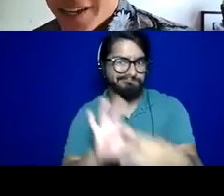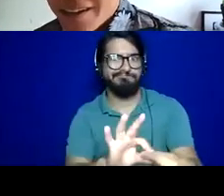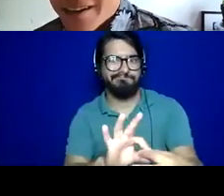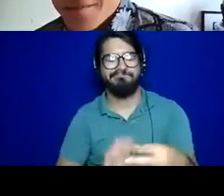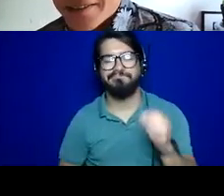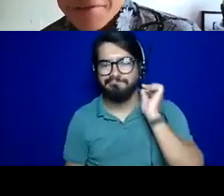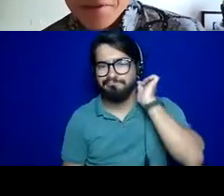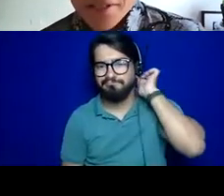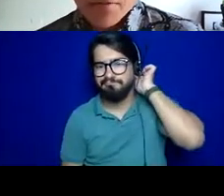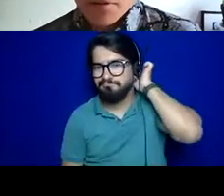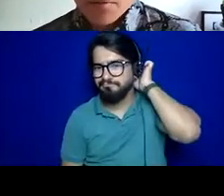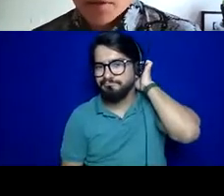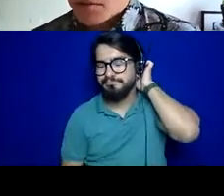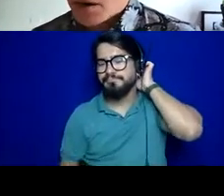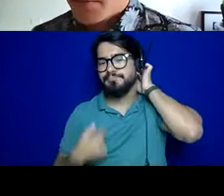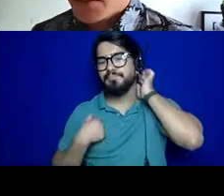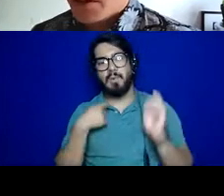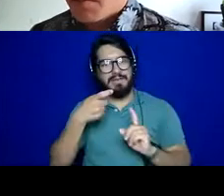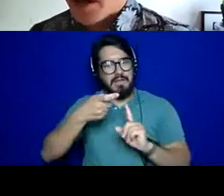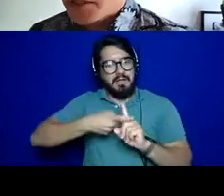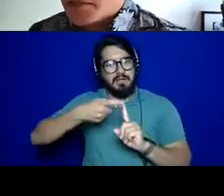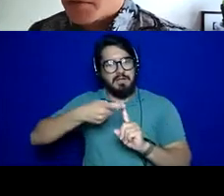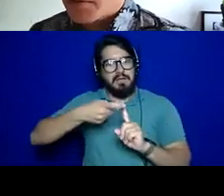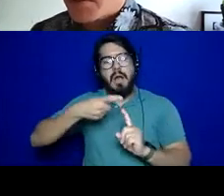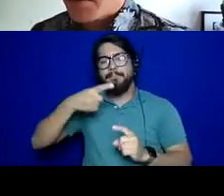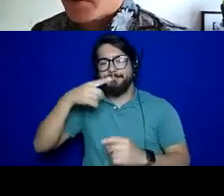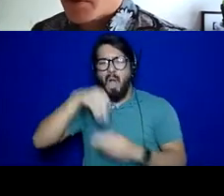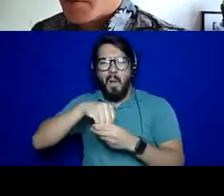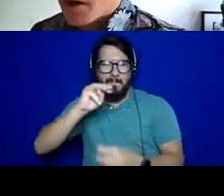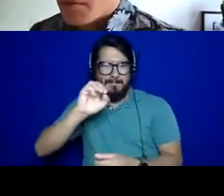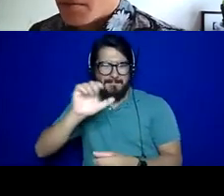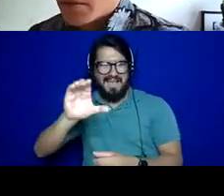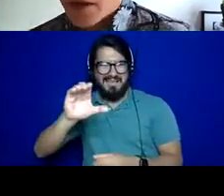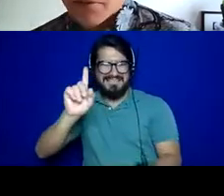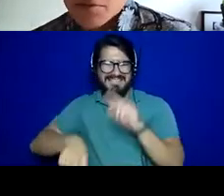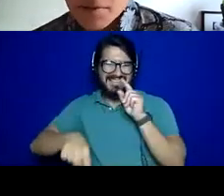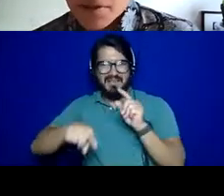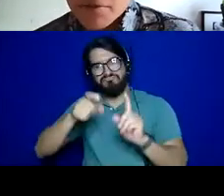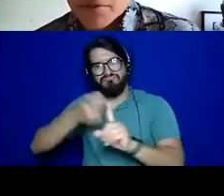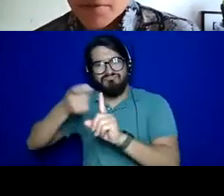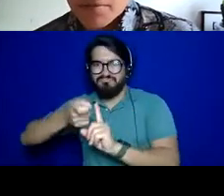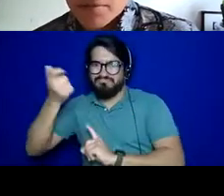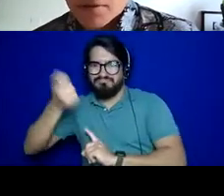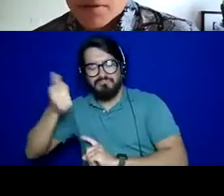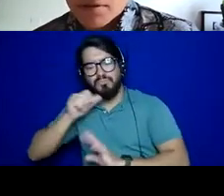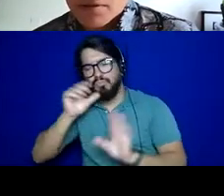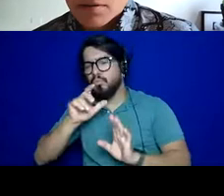And again, we can't automatically remove stuff on Windows, on Mac machines when we view it. We'd have to open up a different